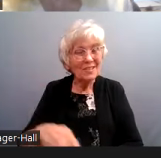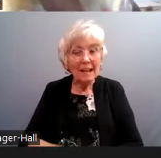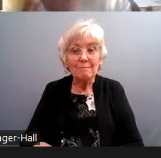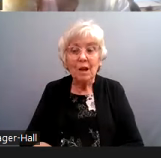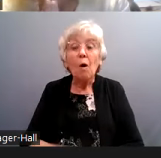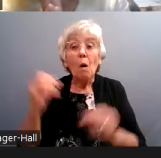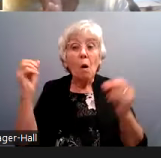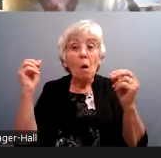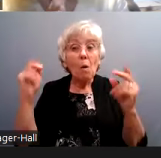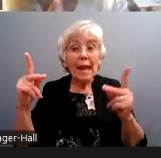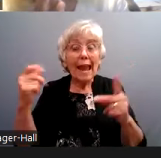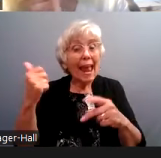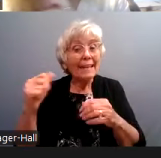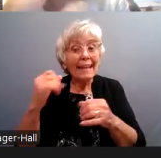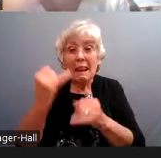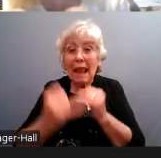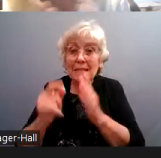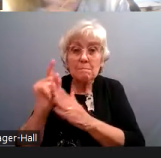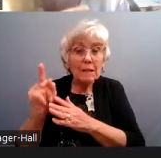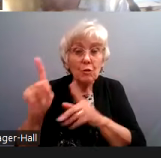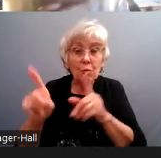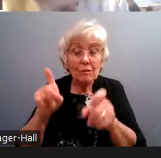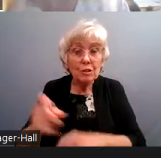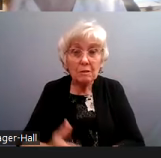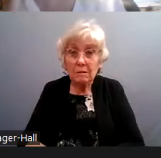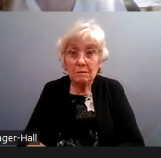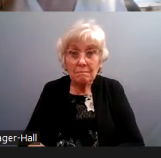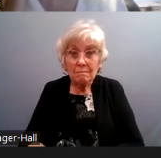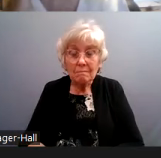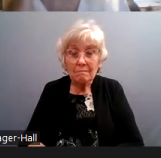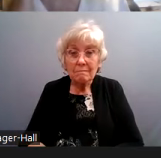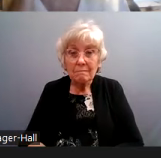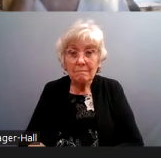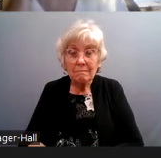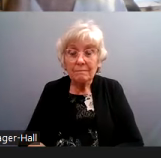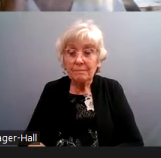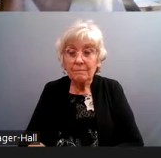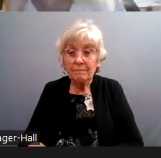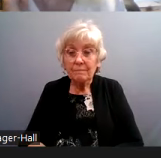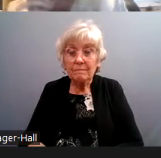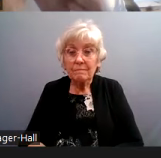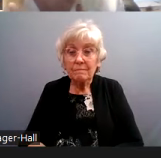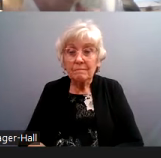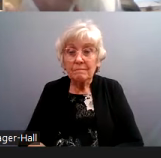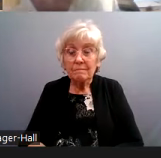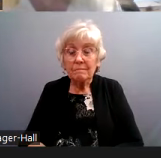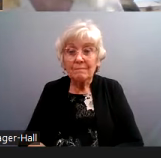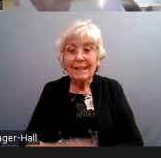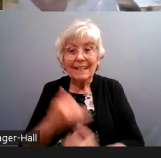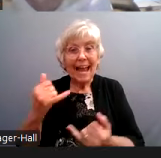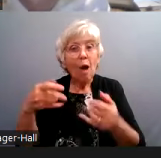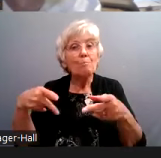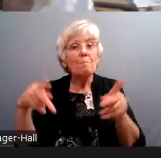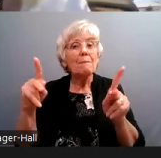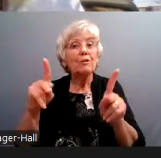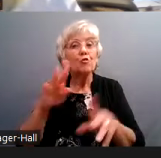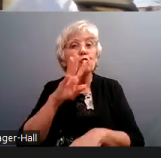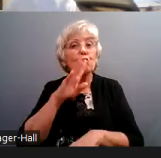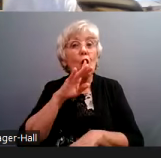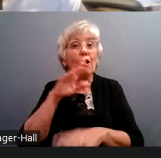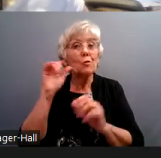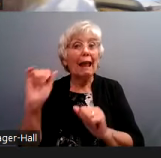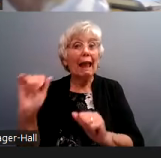Okay. Are there any last minute questions, or you can unmute yourself if you want to? You're allowed to talk now.